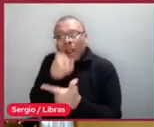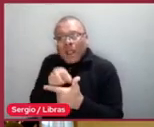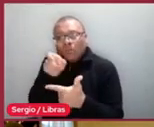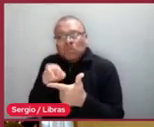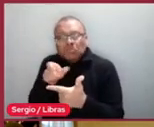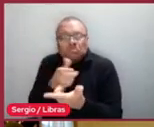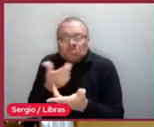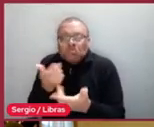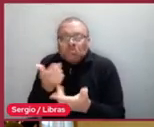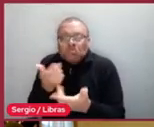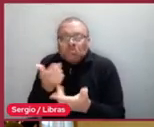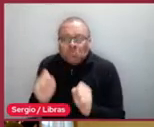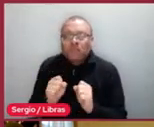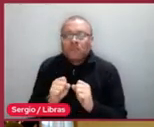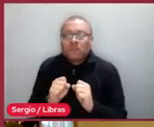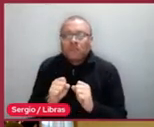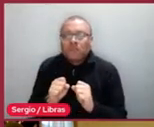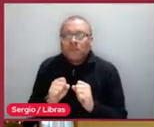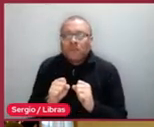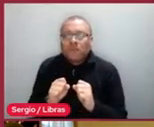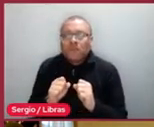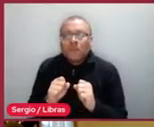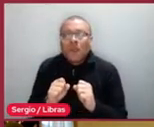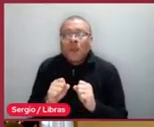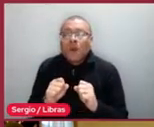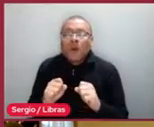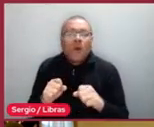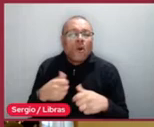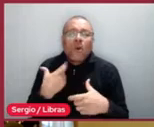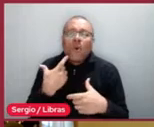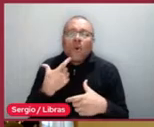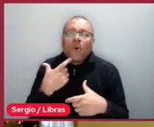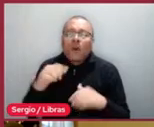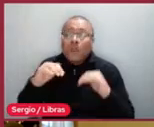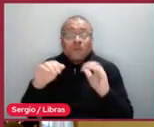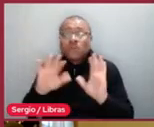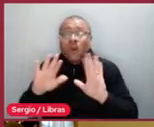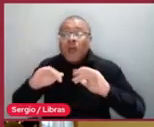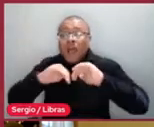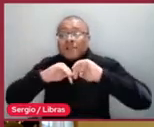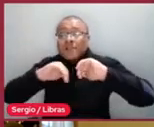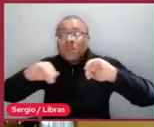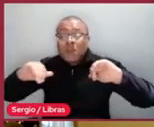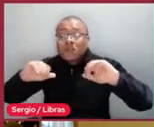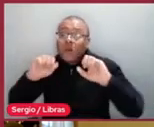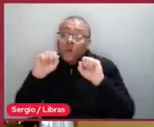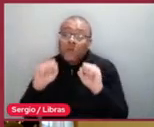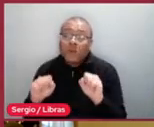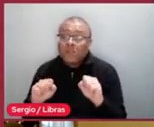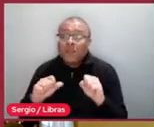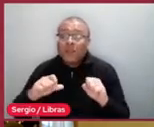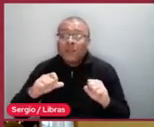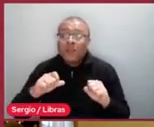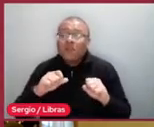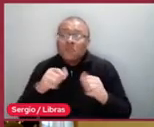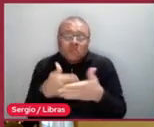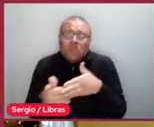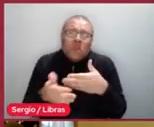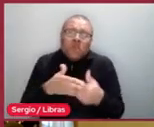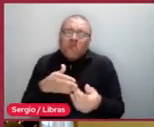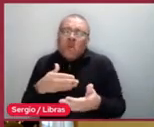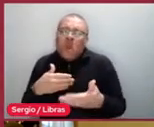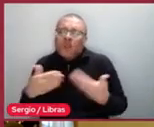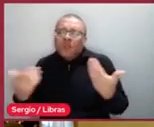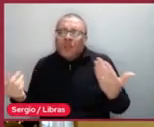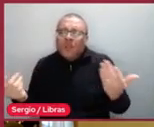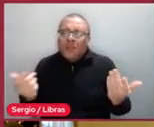this div here. And now we have a label, or you have a separator, or maybe a header. It doesn't matter. It's just what